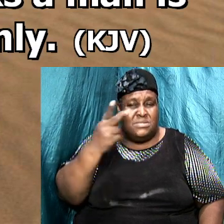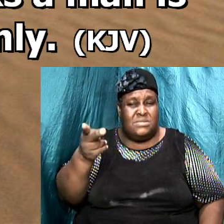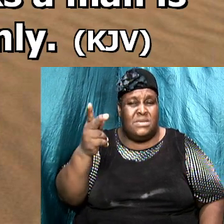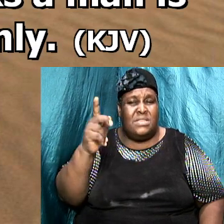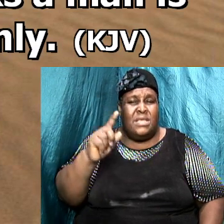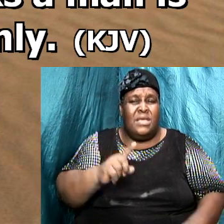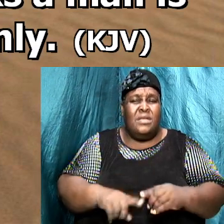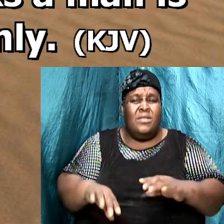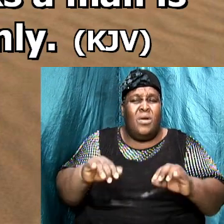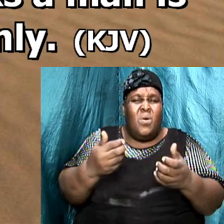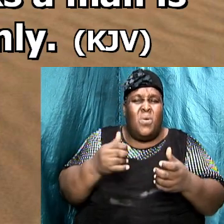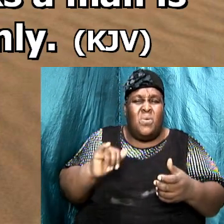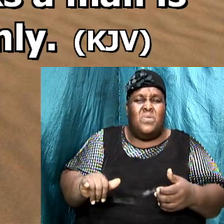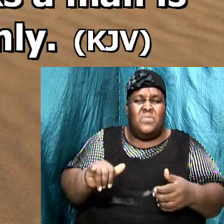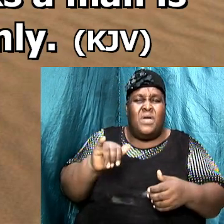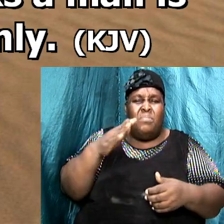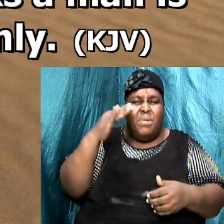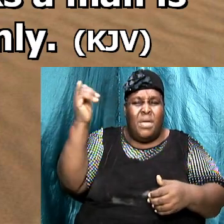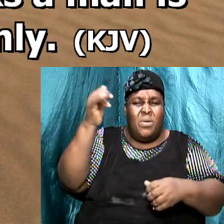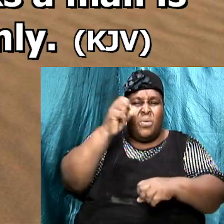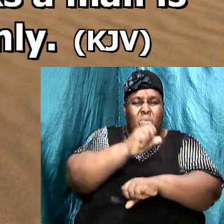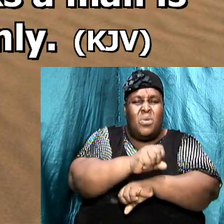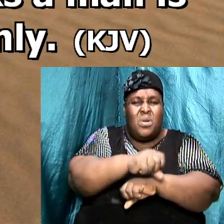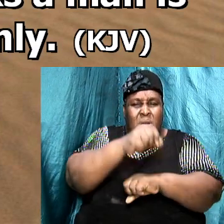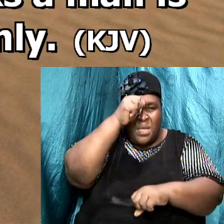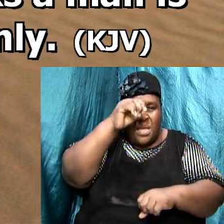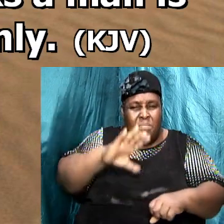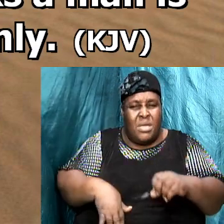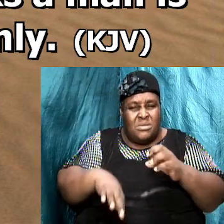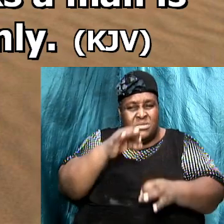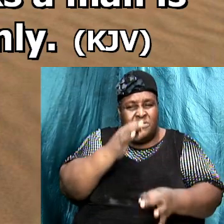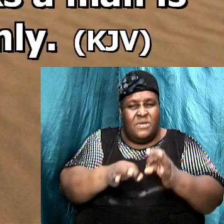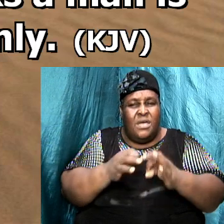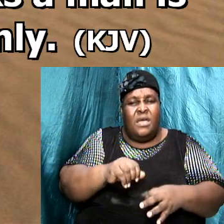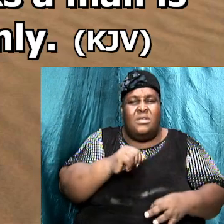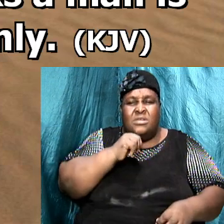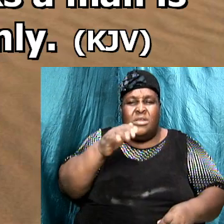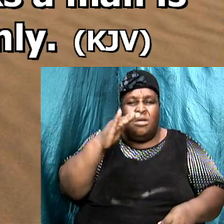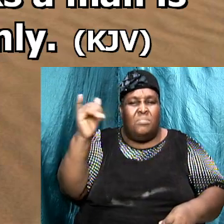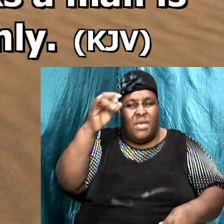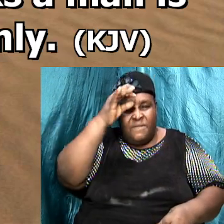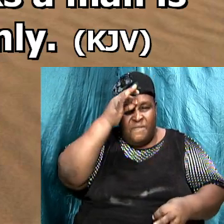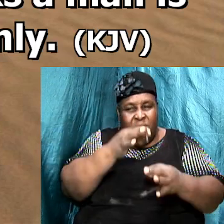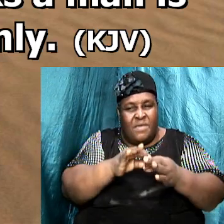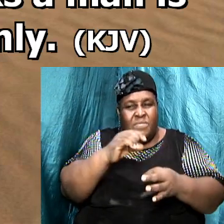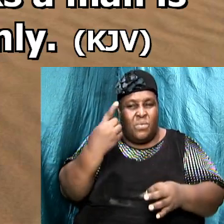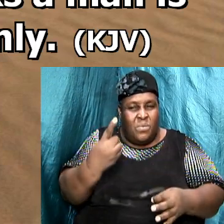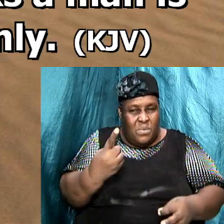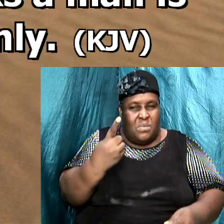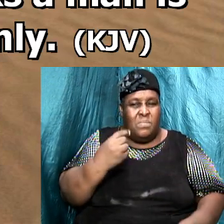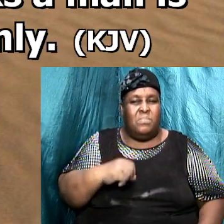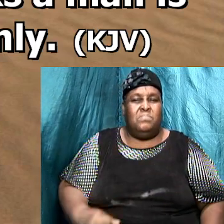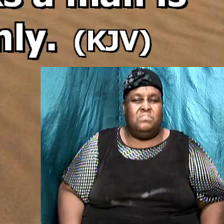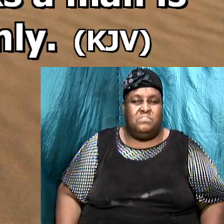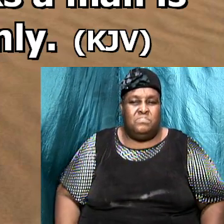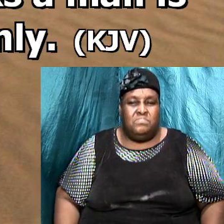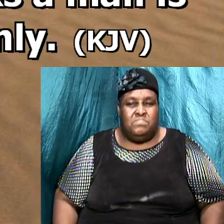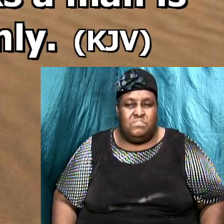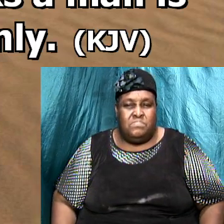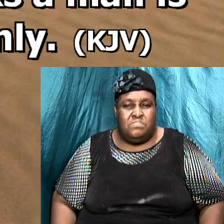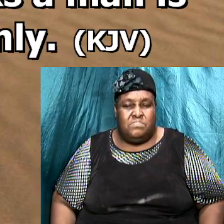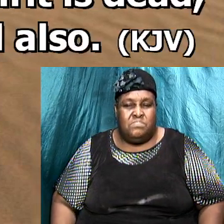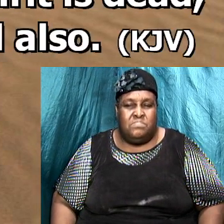Ye see then, how that by works a man is justified, and not by faith only.